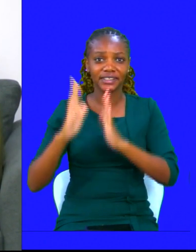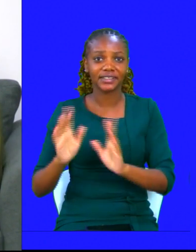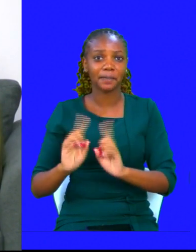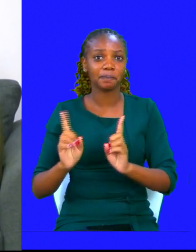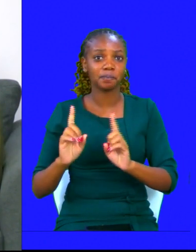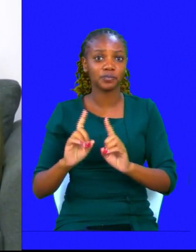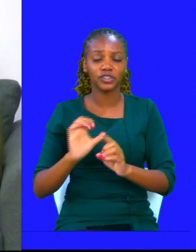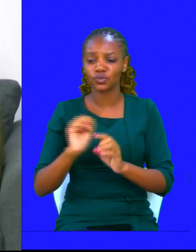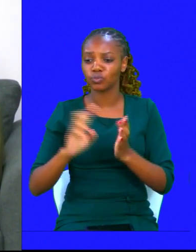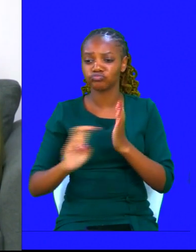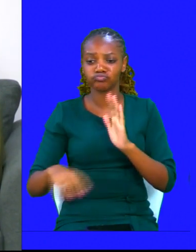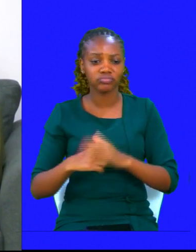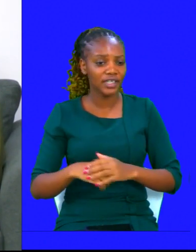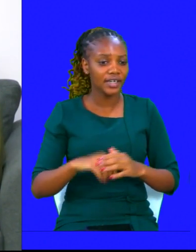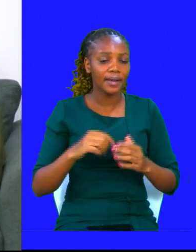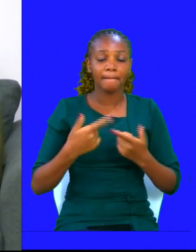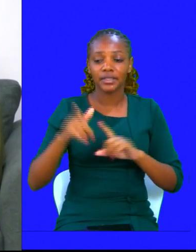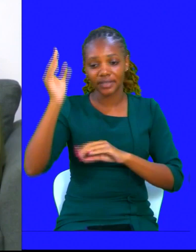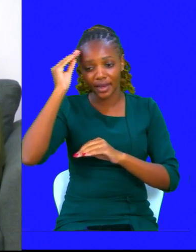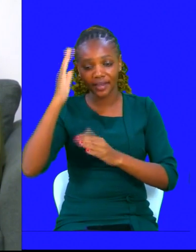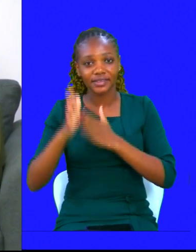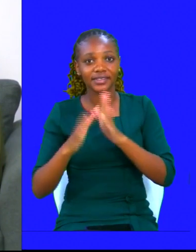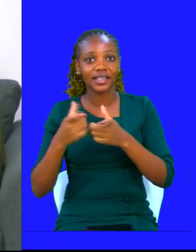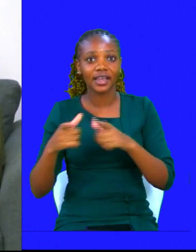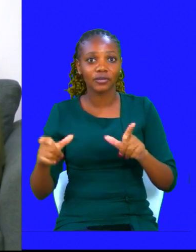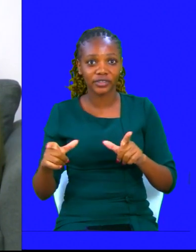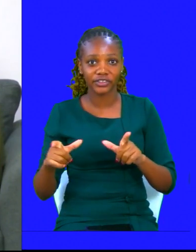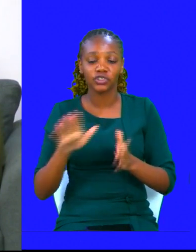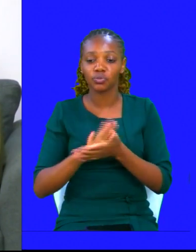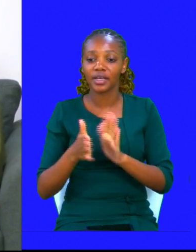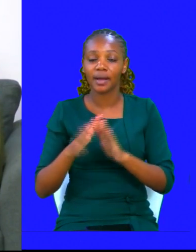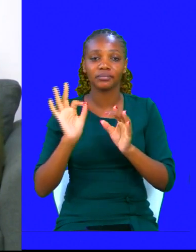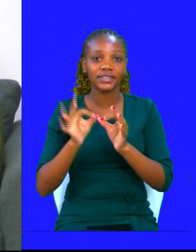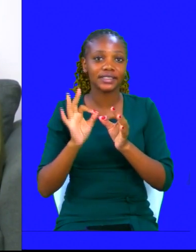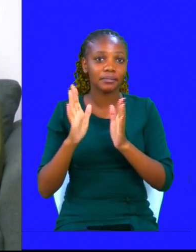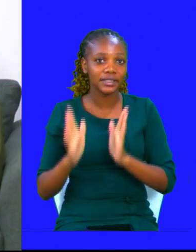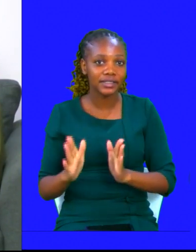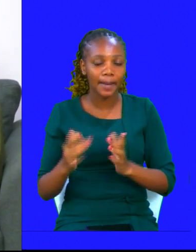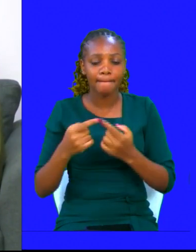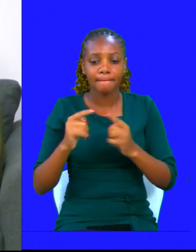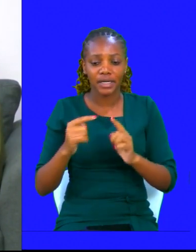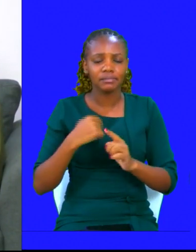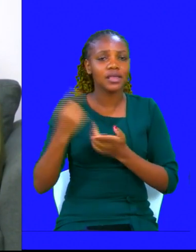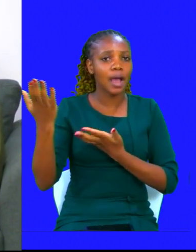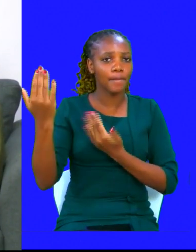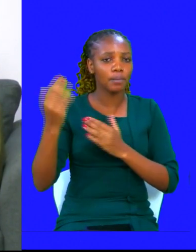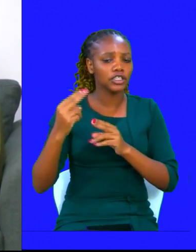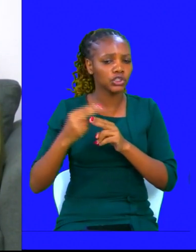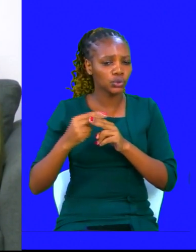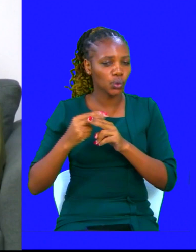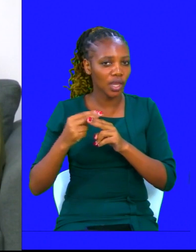also did, but I studied sign language to become a sign language interpreter. But I'm hoping soon